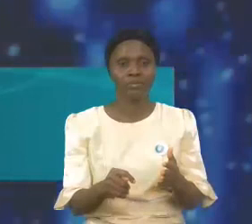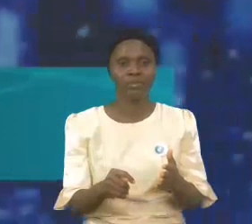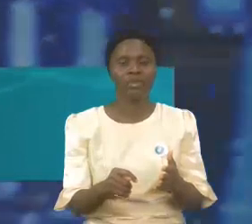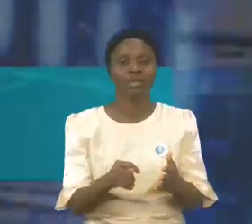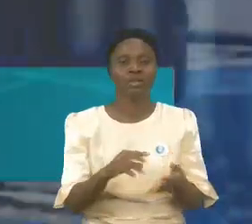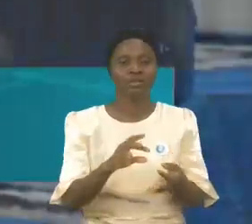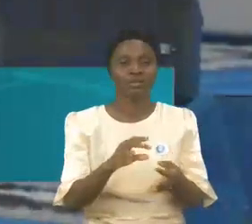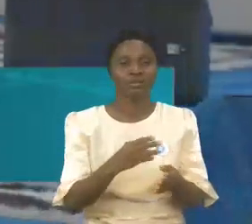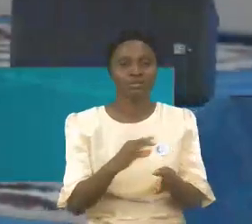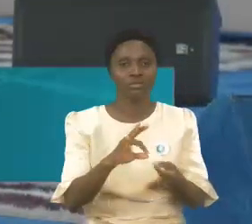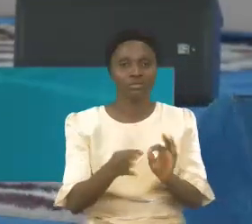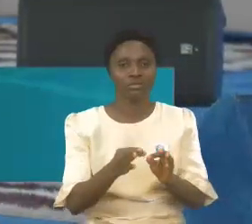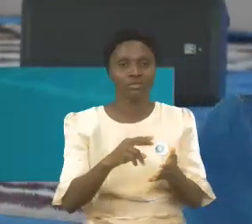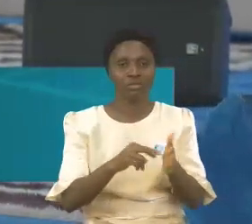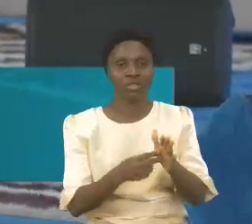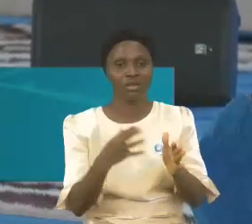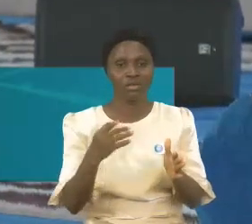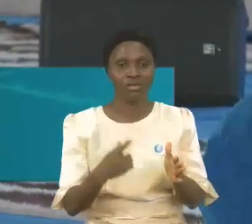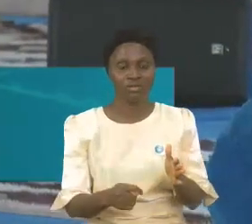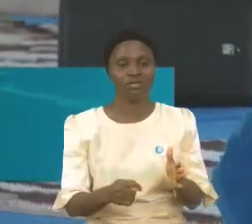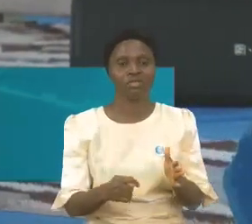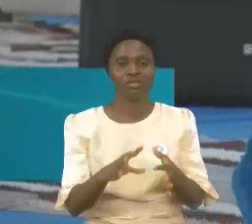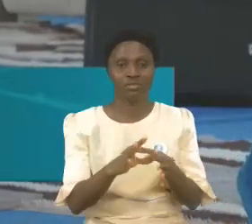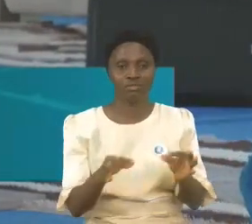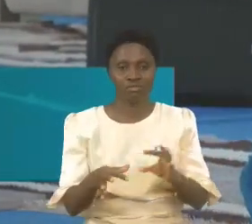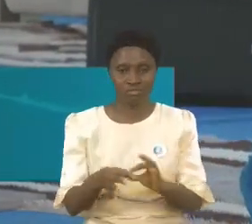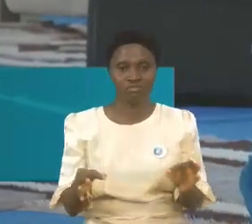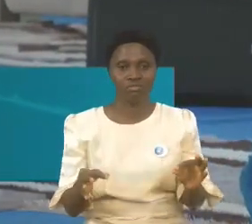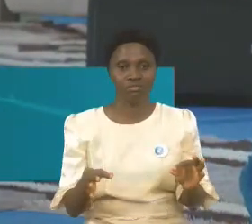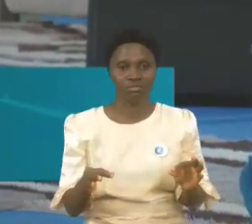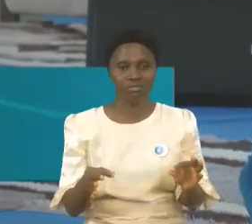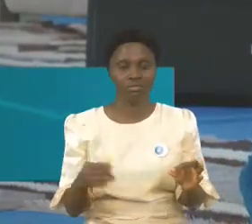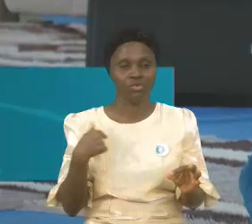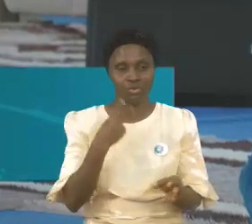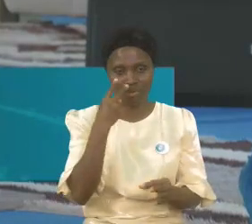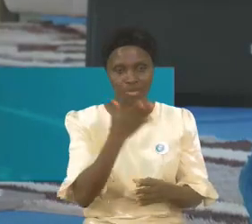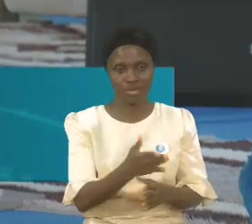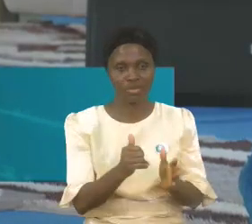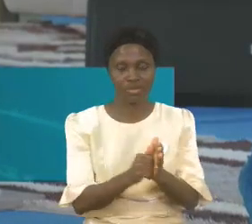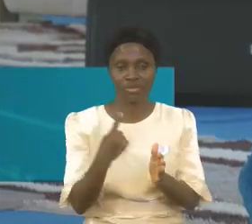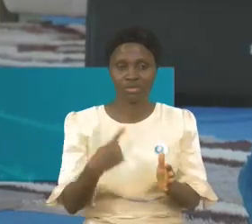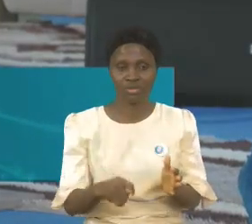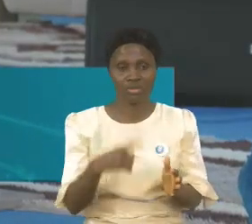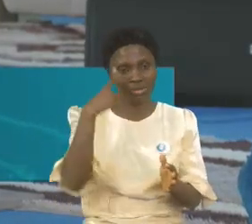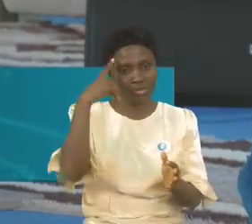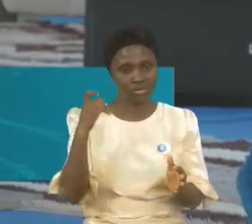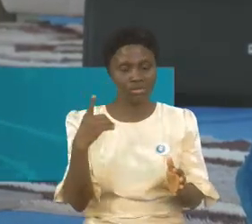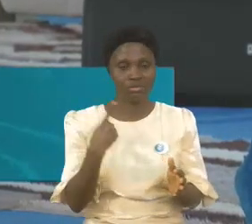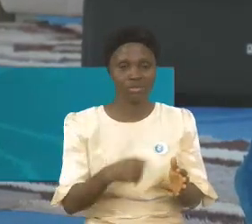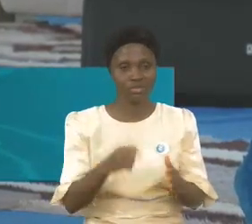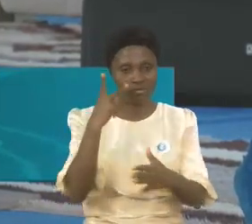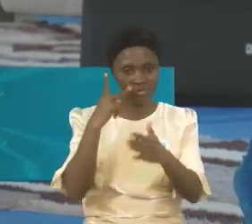Now you will see here that the dream, the vision came to